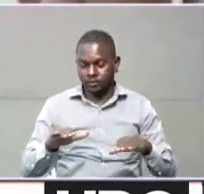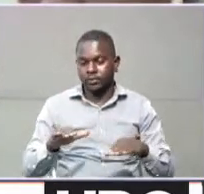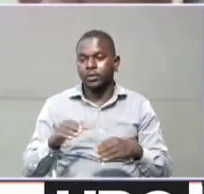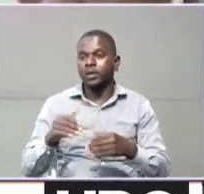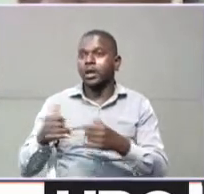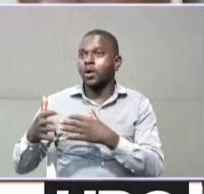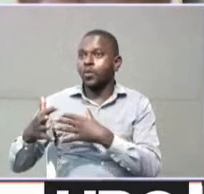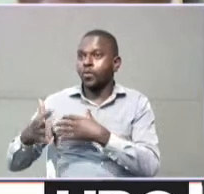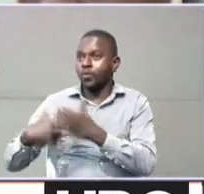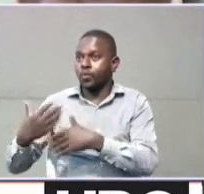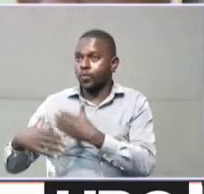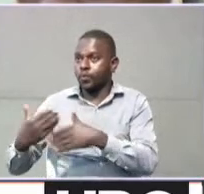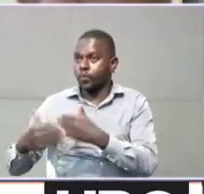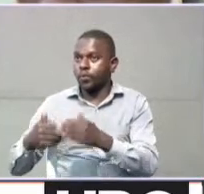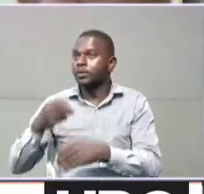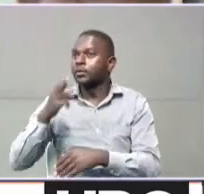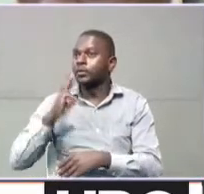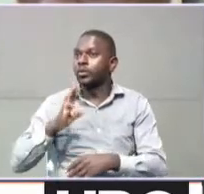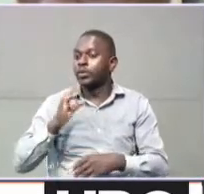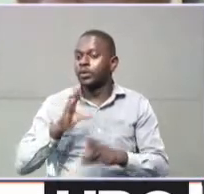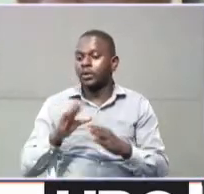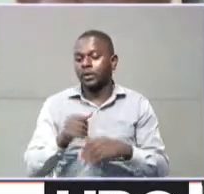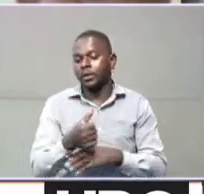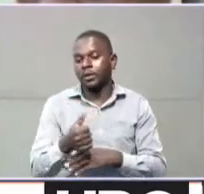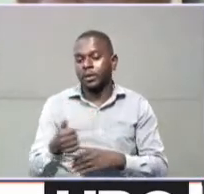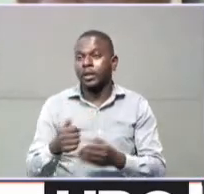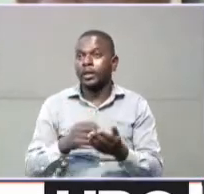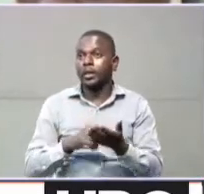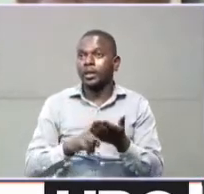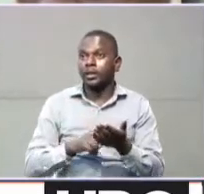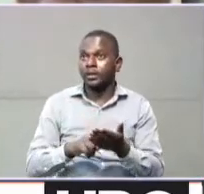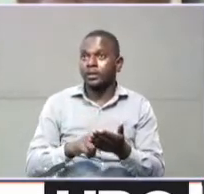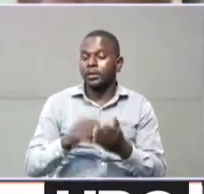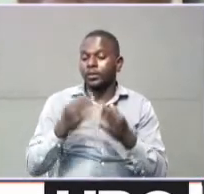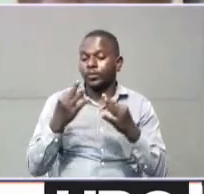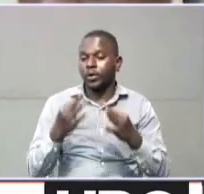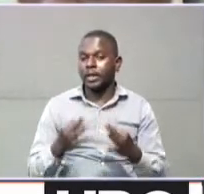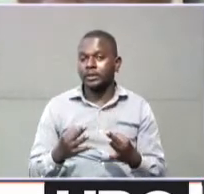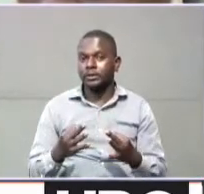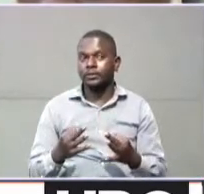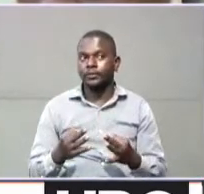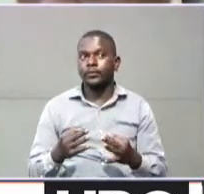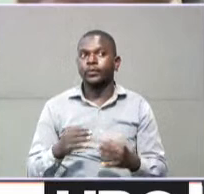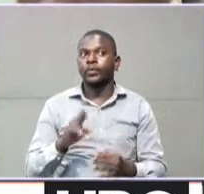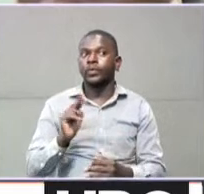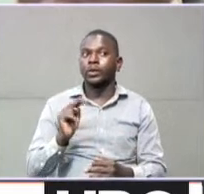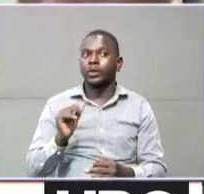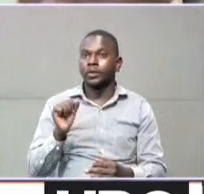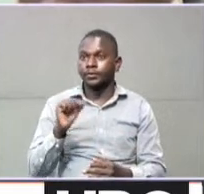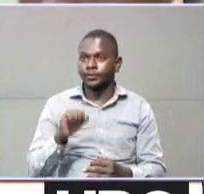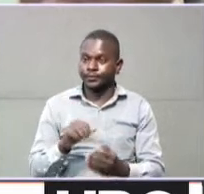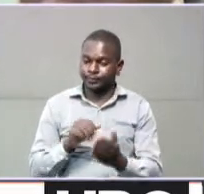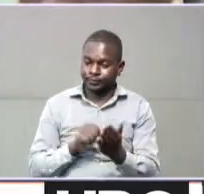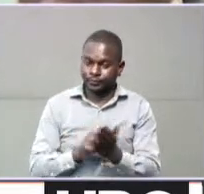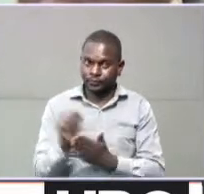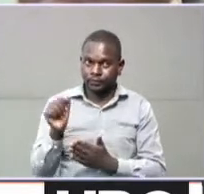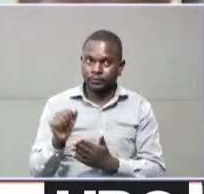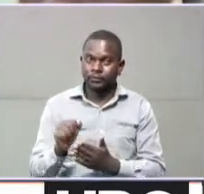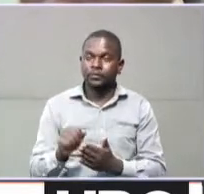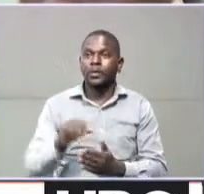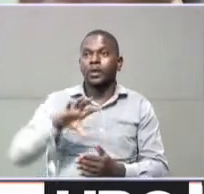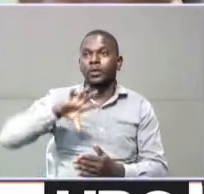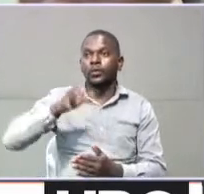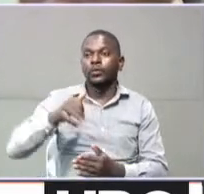of unsatisfied alcohol beverages and other consumer products the bureau has already established regional offices in